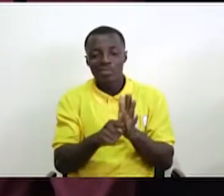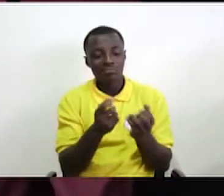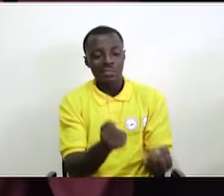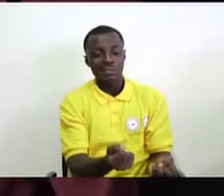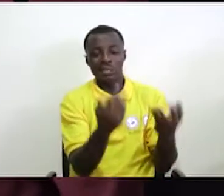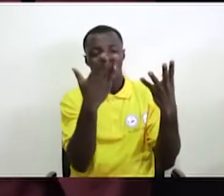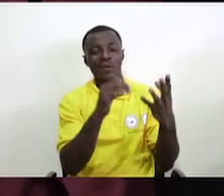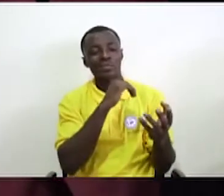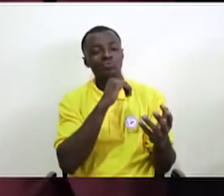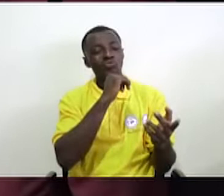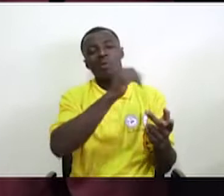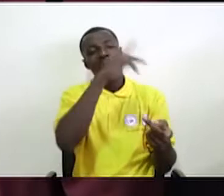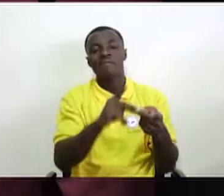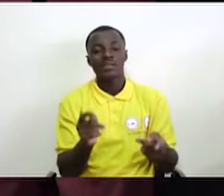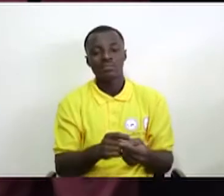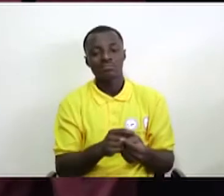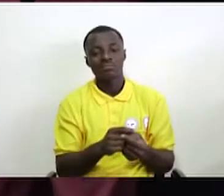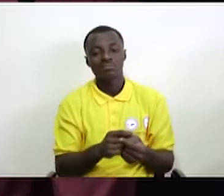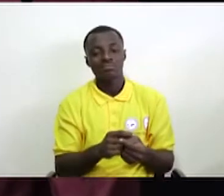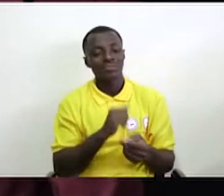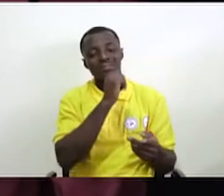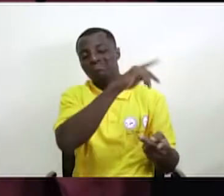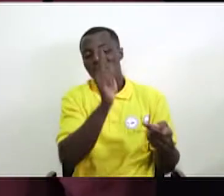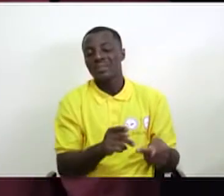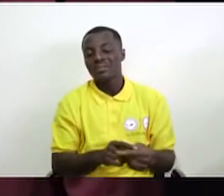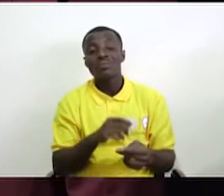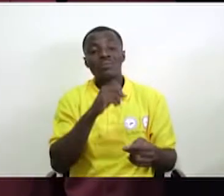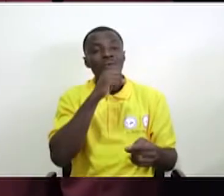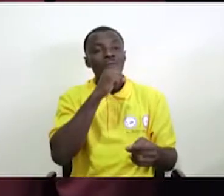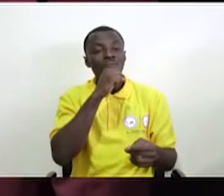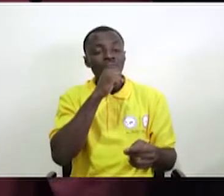couldn't cleanse the conscience and the sins of the people.